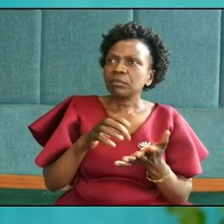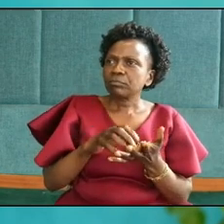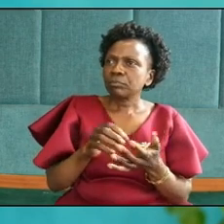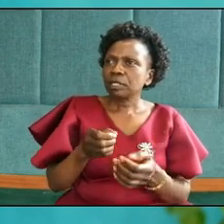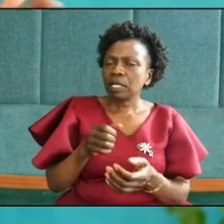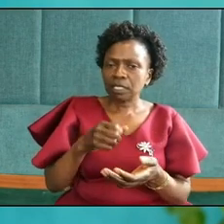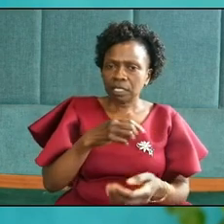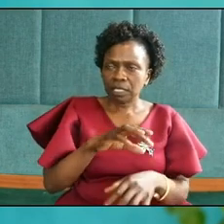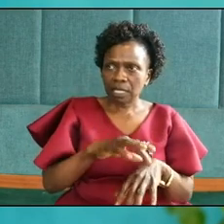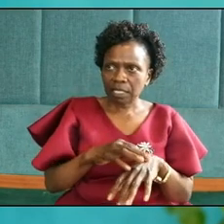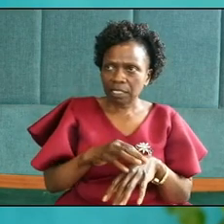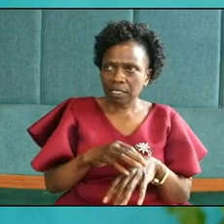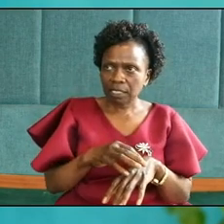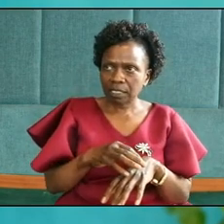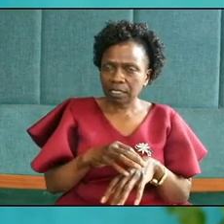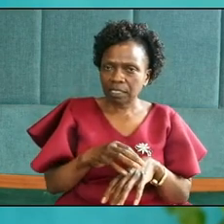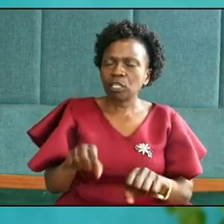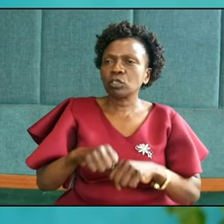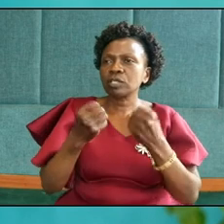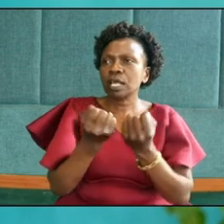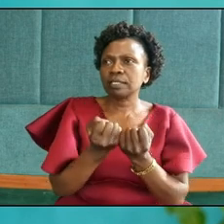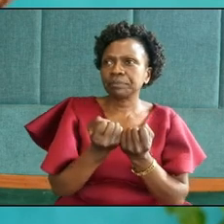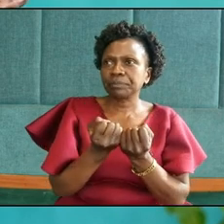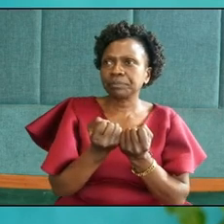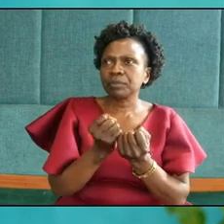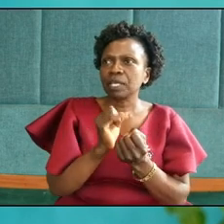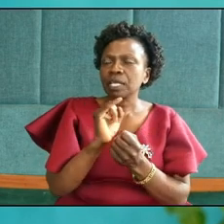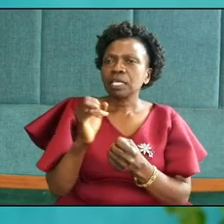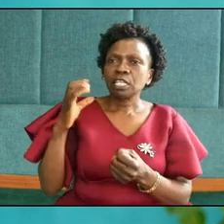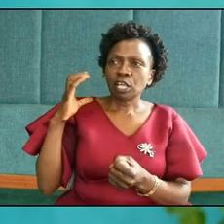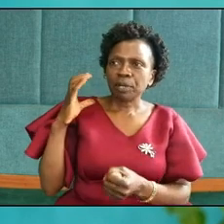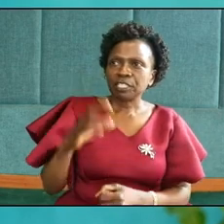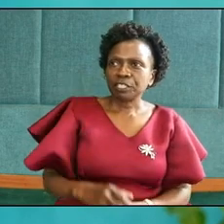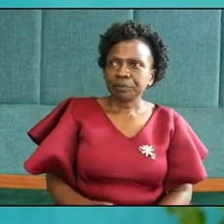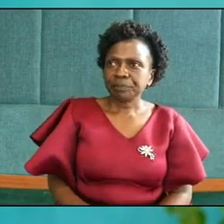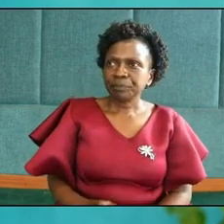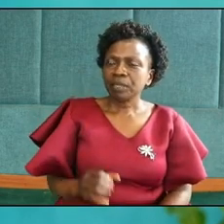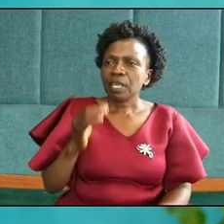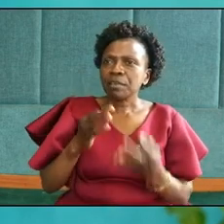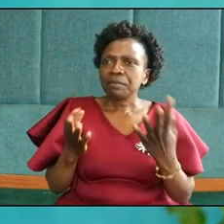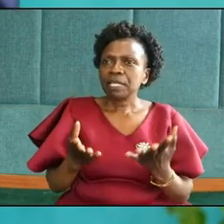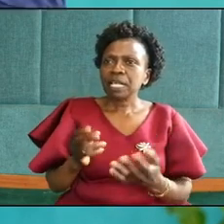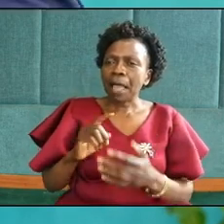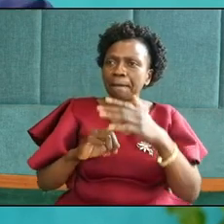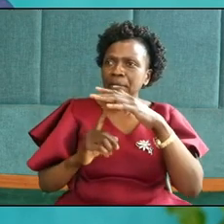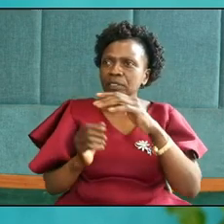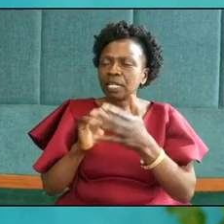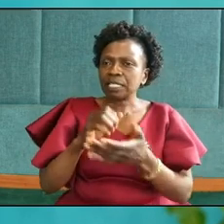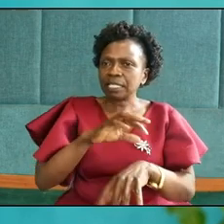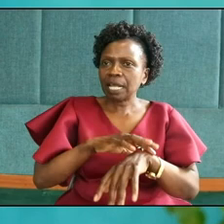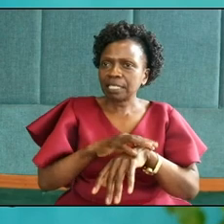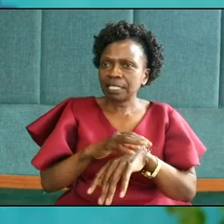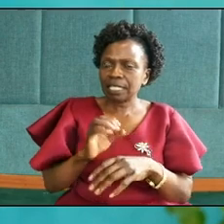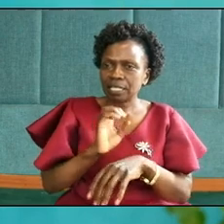that touches the rot of society, it's chaplaincy. If there is a ministry that touches